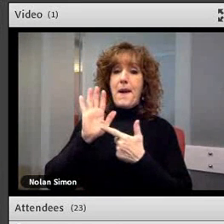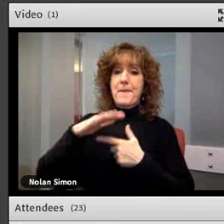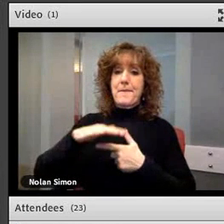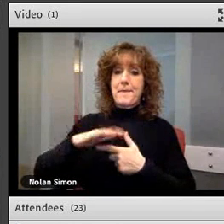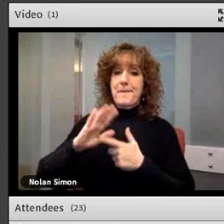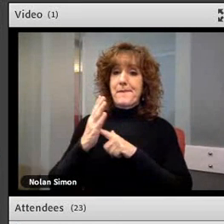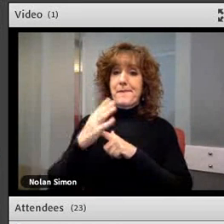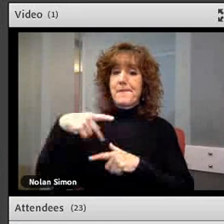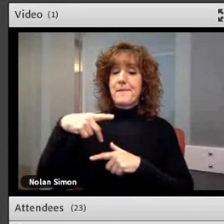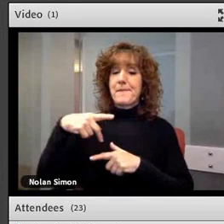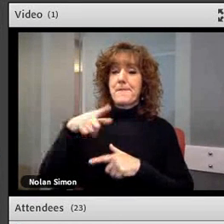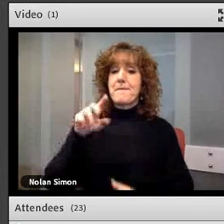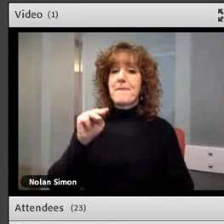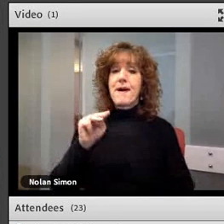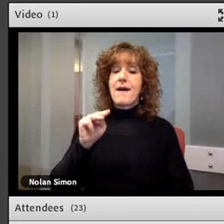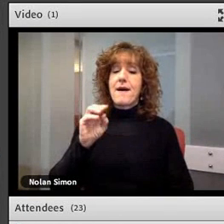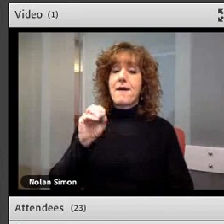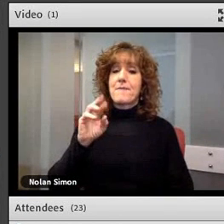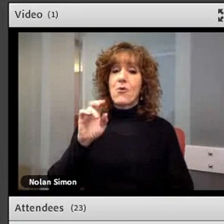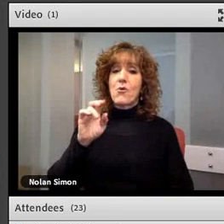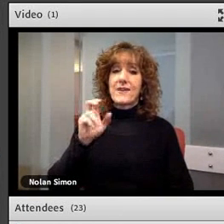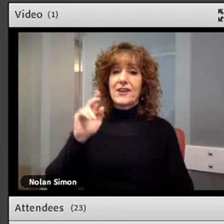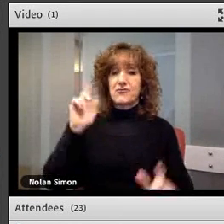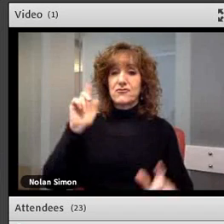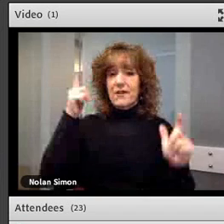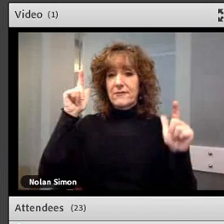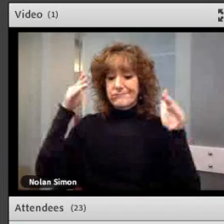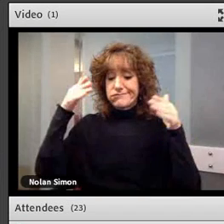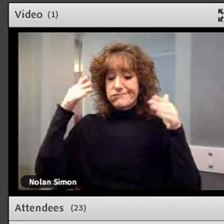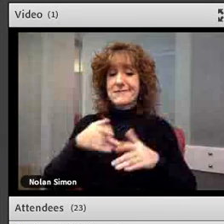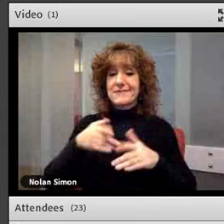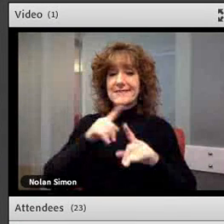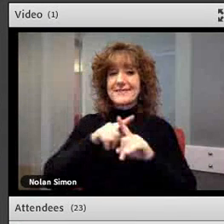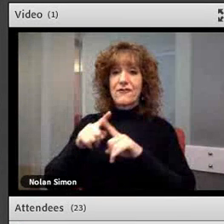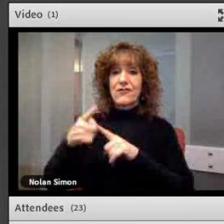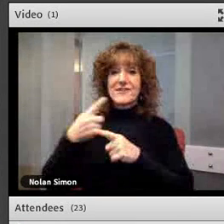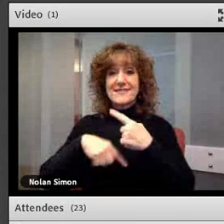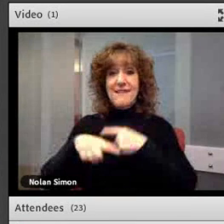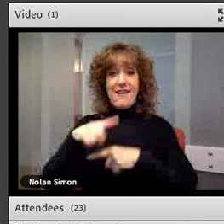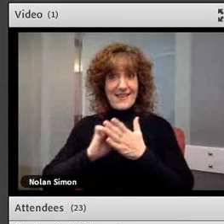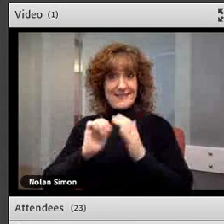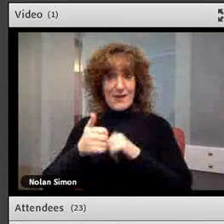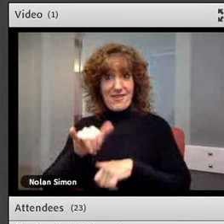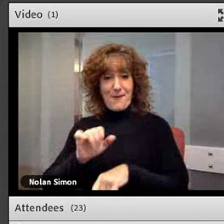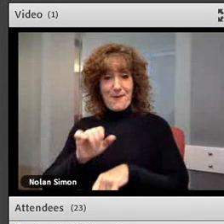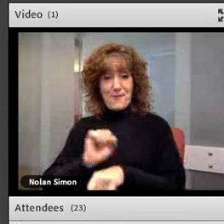it down to different signs. And that's basically how that one works.